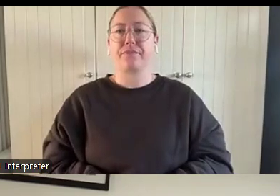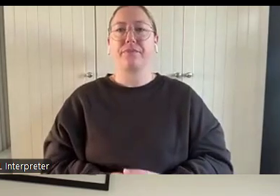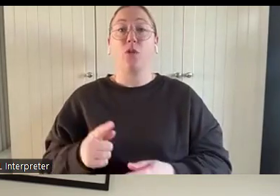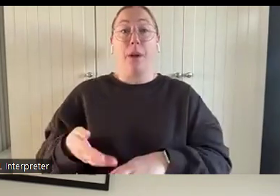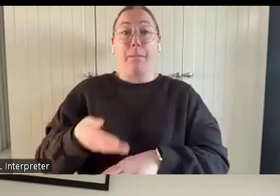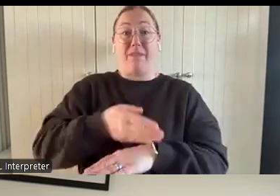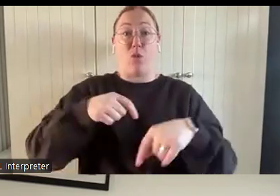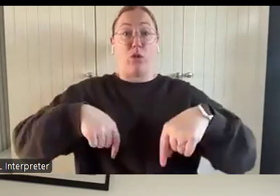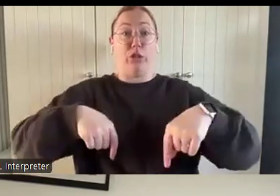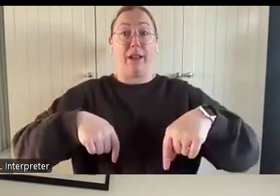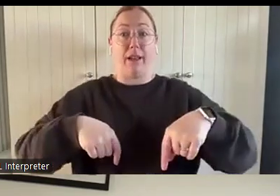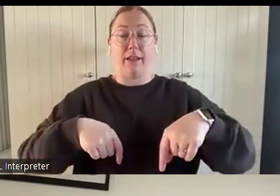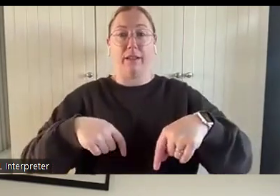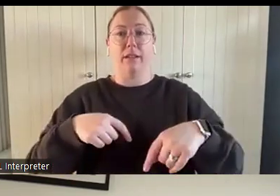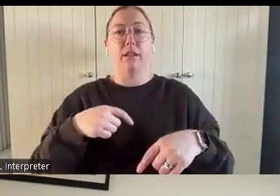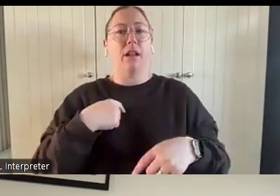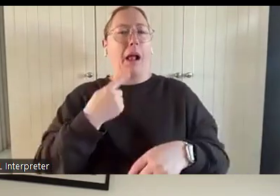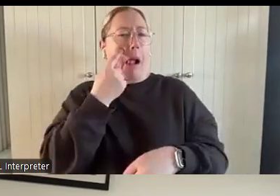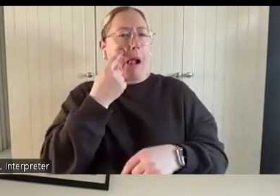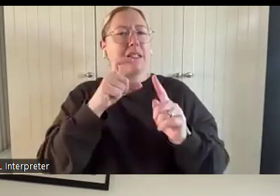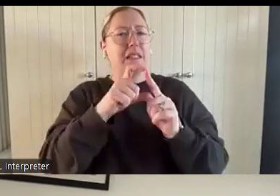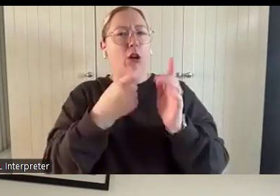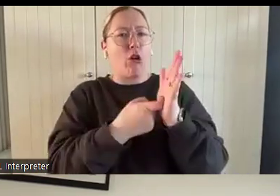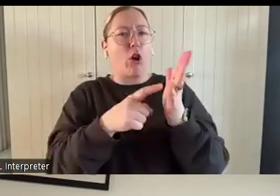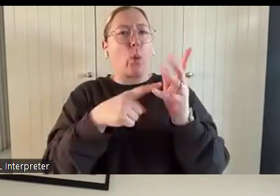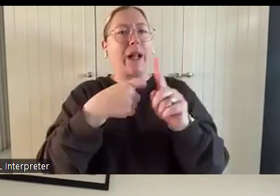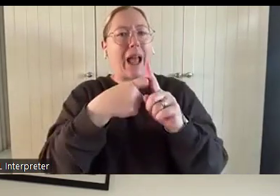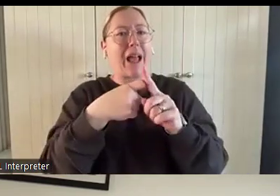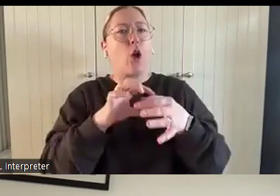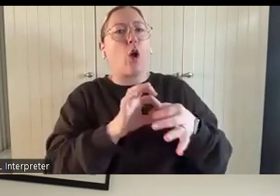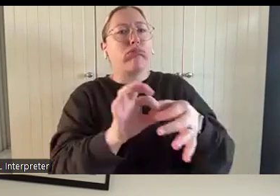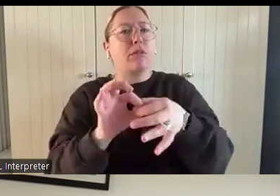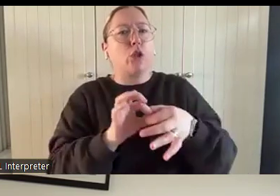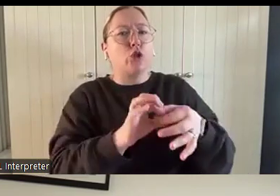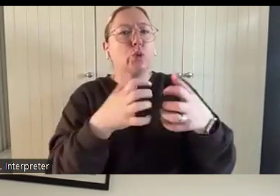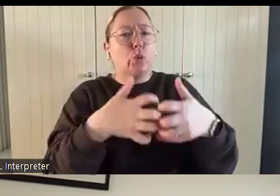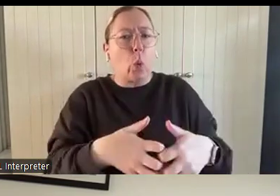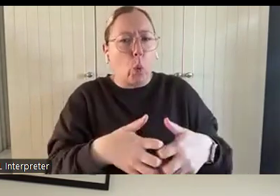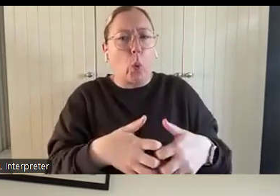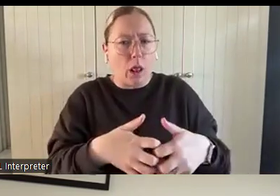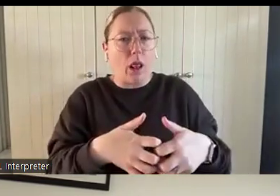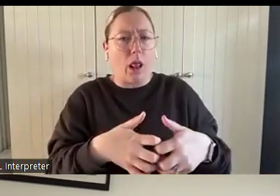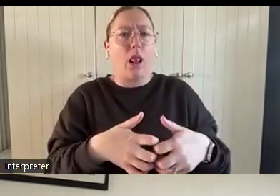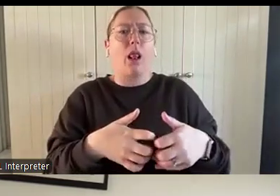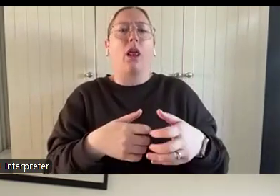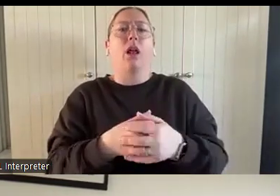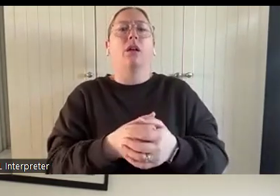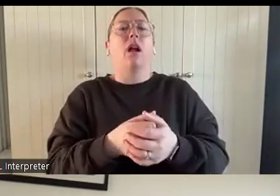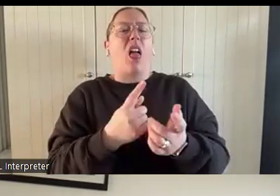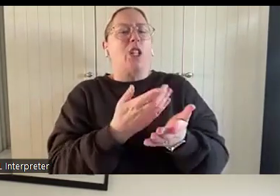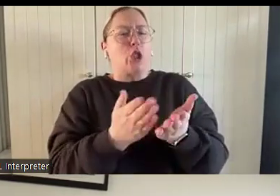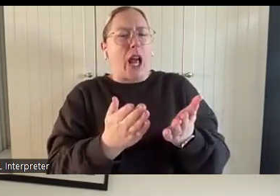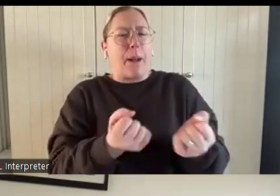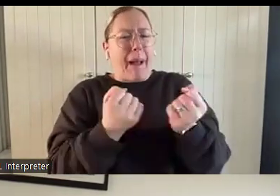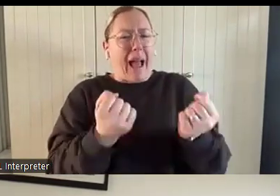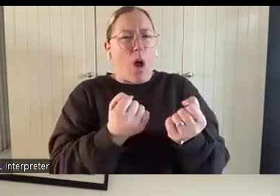DRUK co-production tool, which highlights principles such as shared power, clarity of purpose, value in lived experience, and building